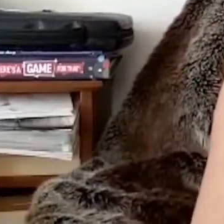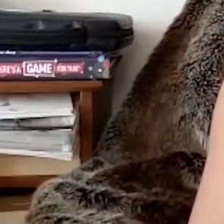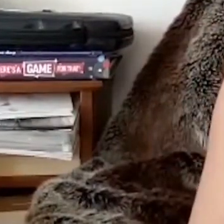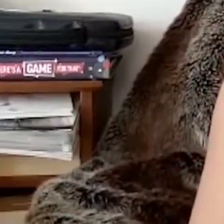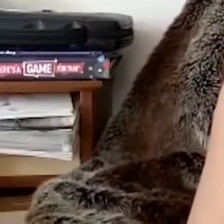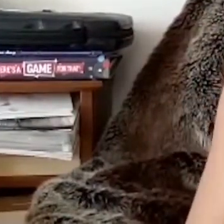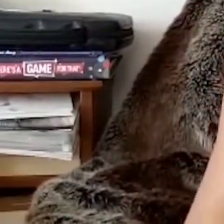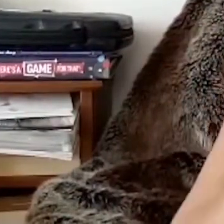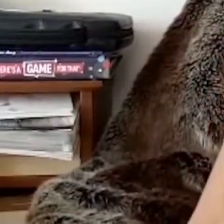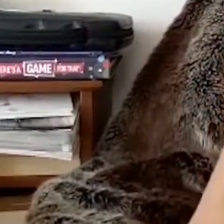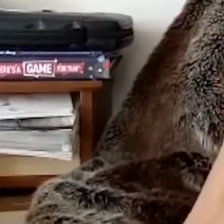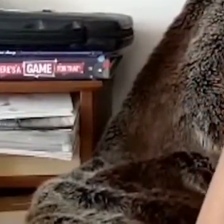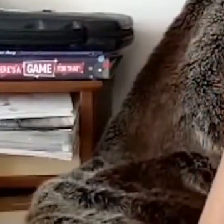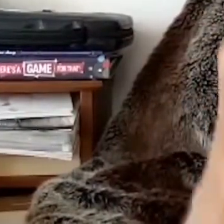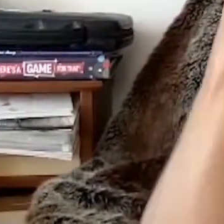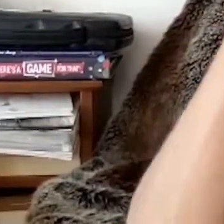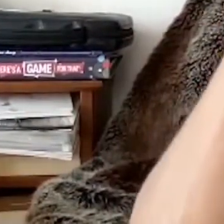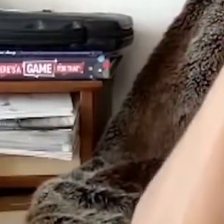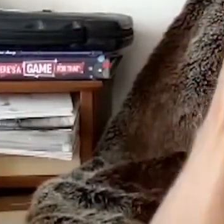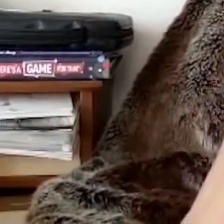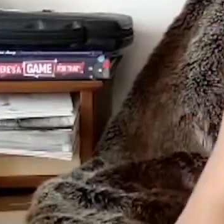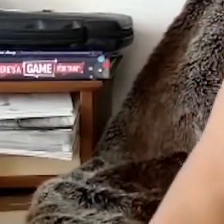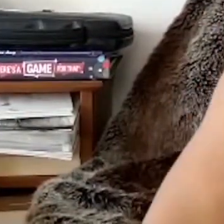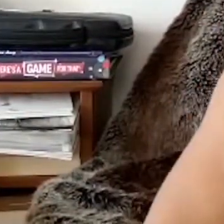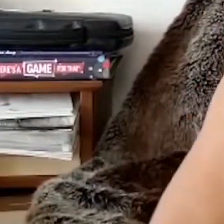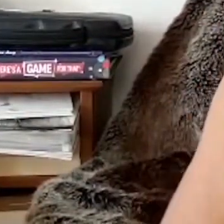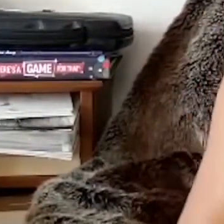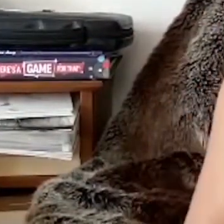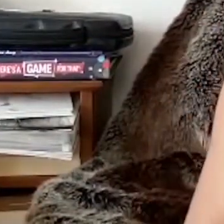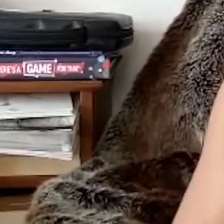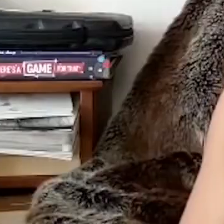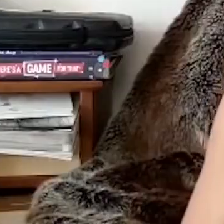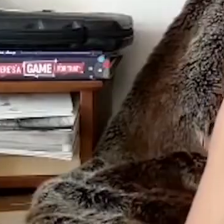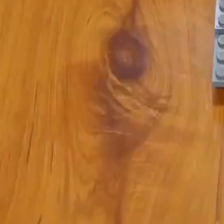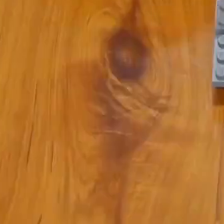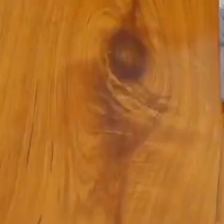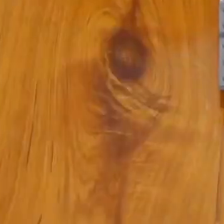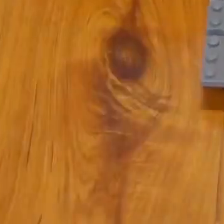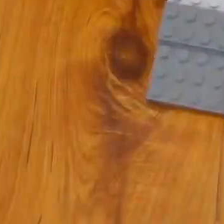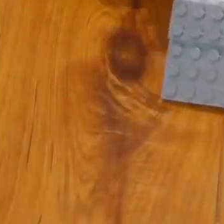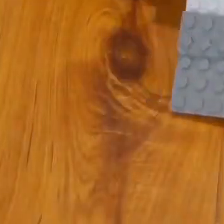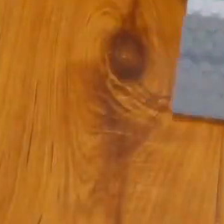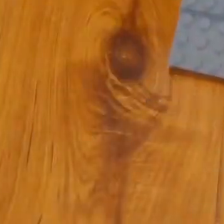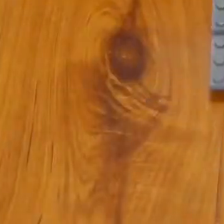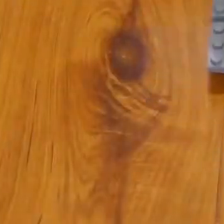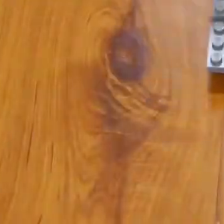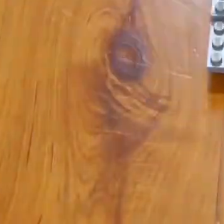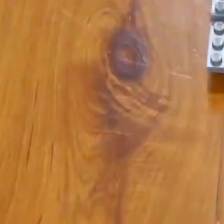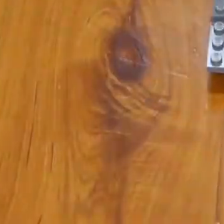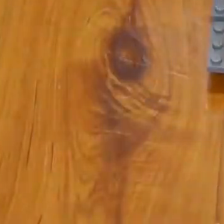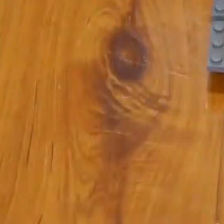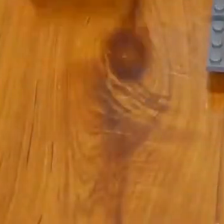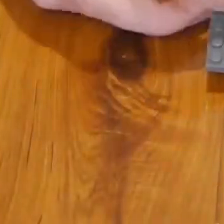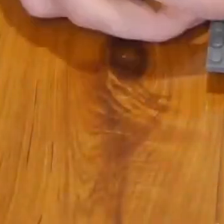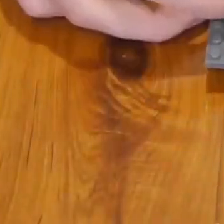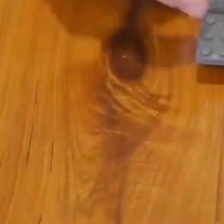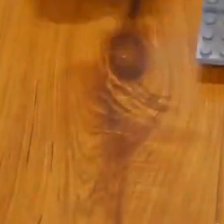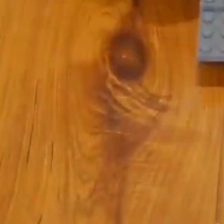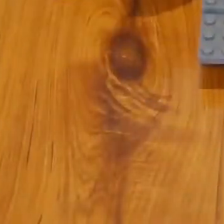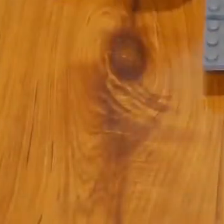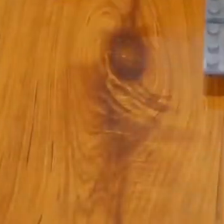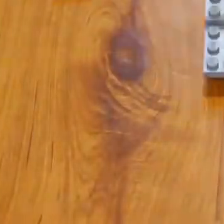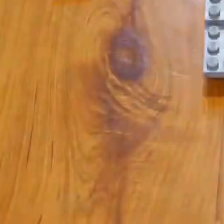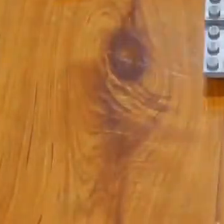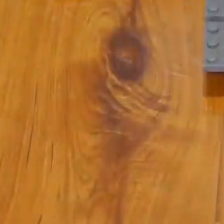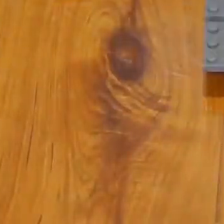Given the name above every name, so at the name of Jesus, every